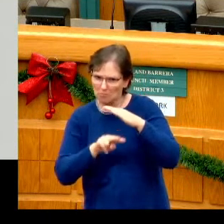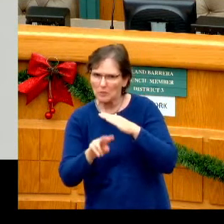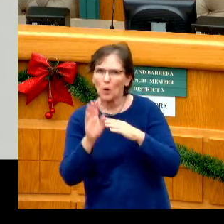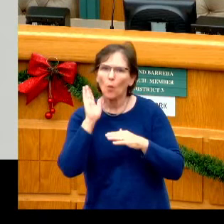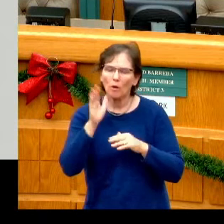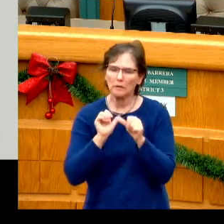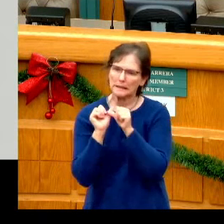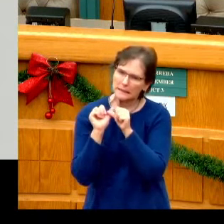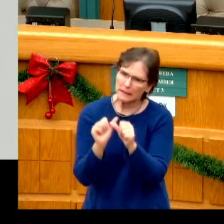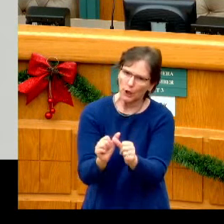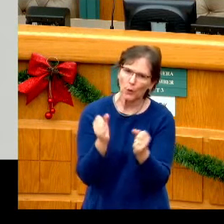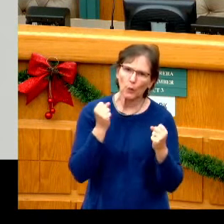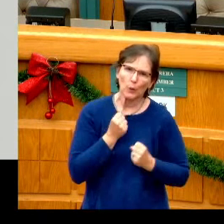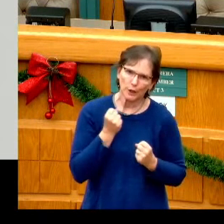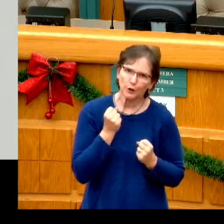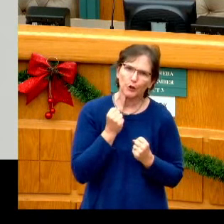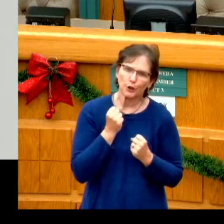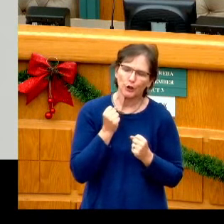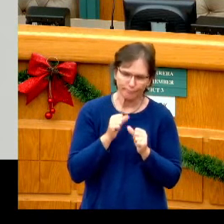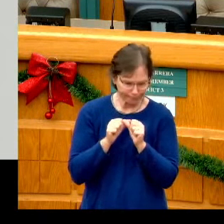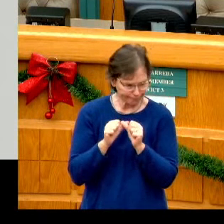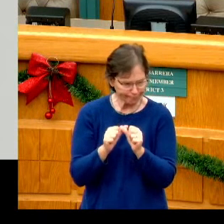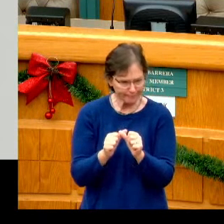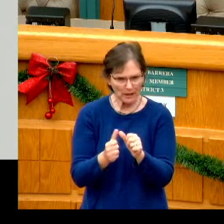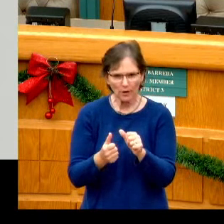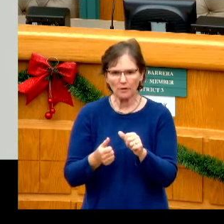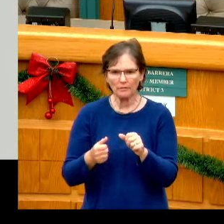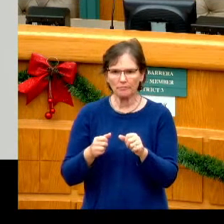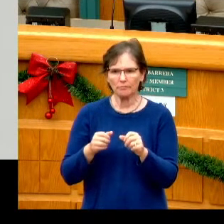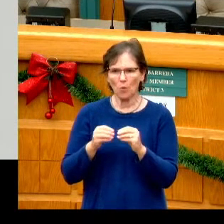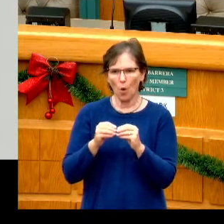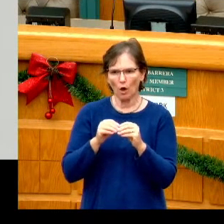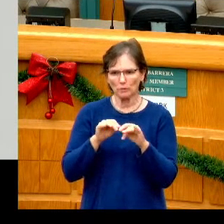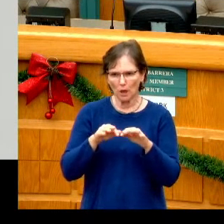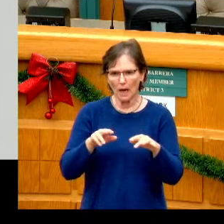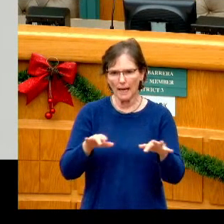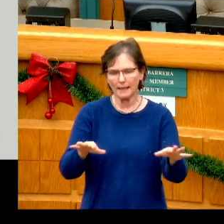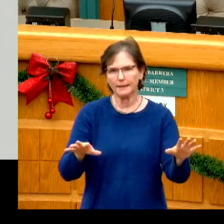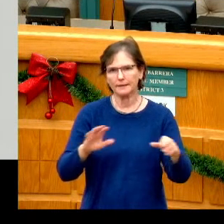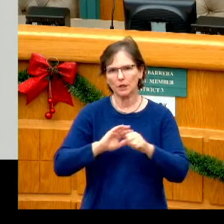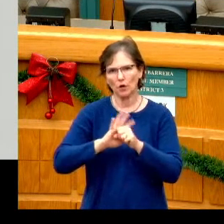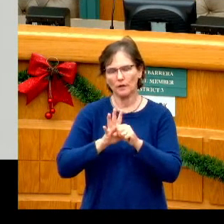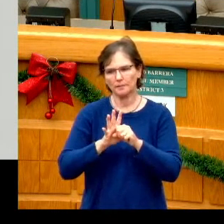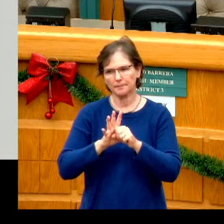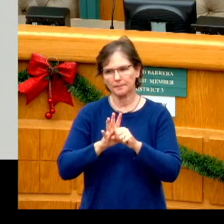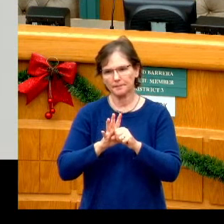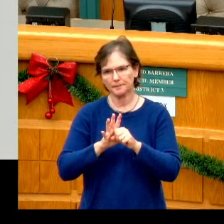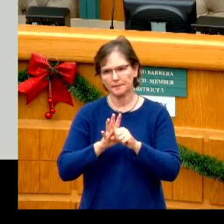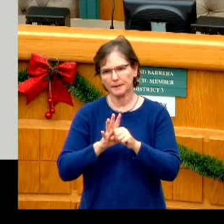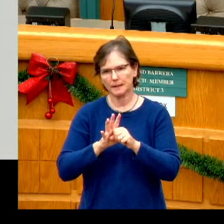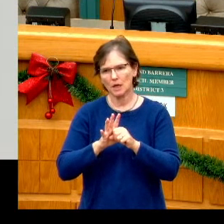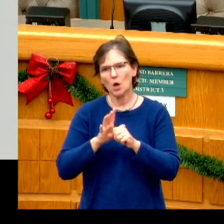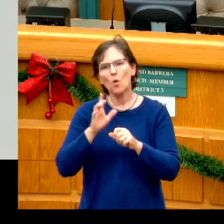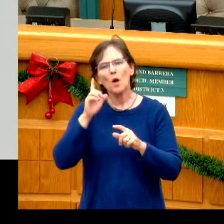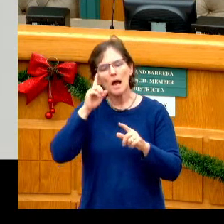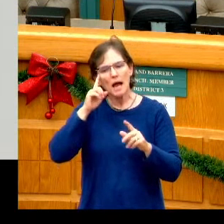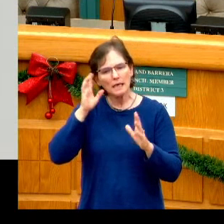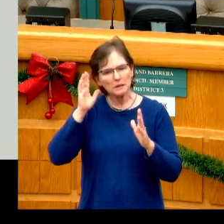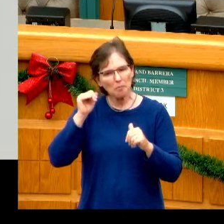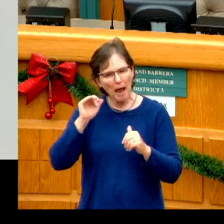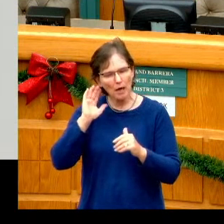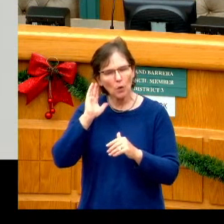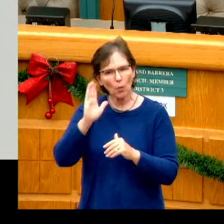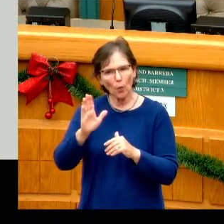peak. We expect that there will be intervention on the 21st of December where businesses